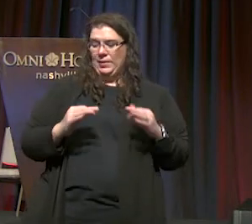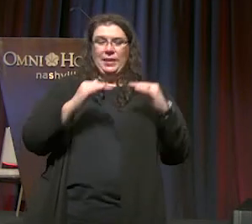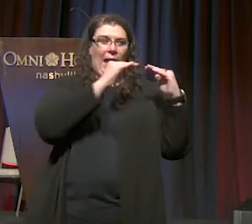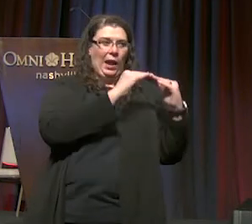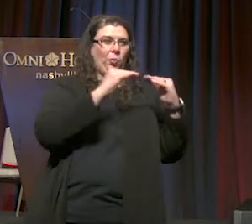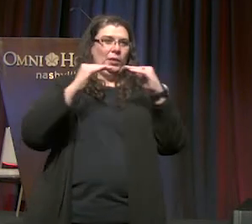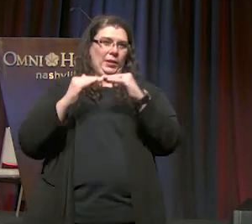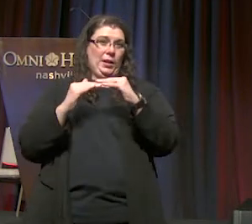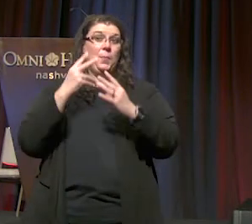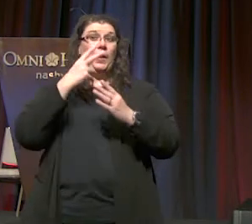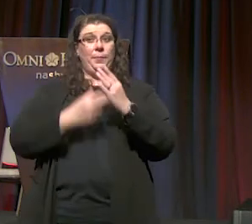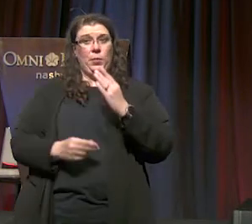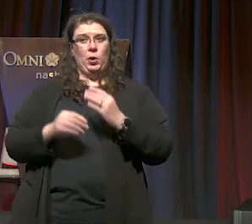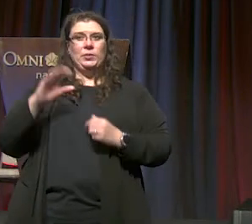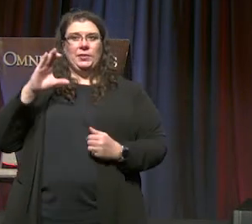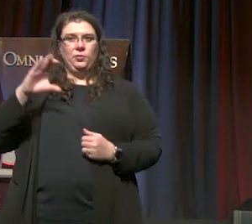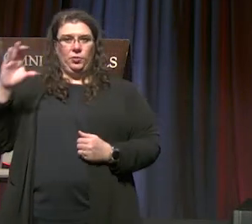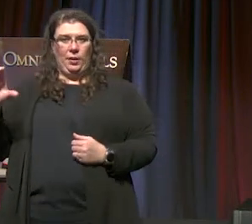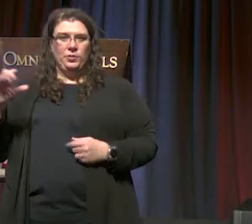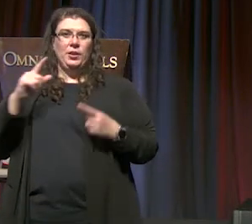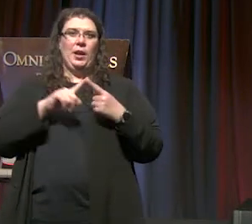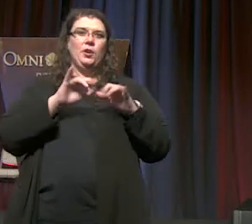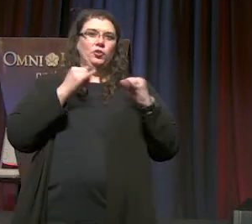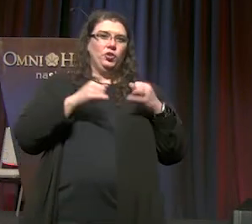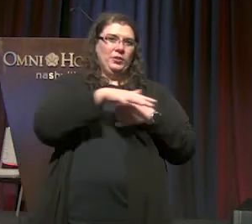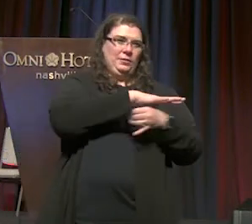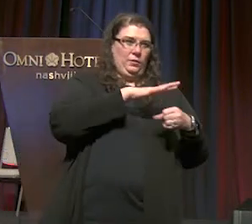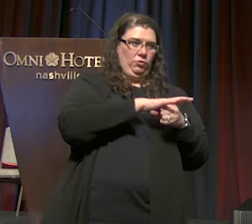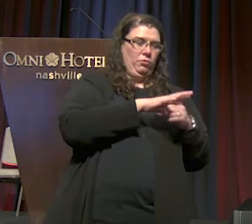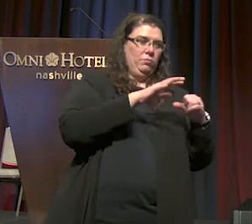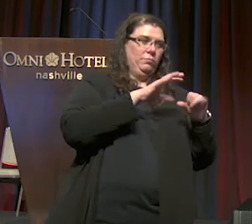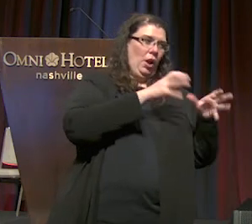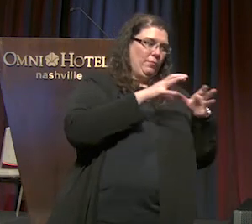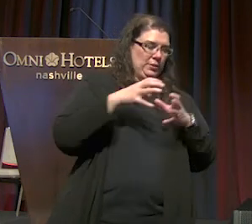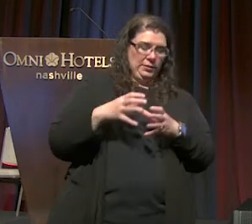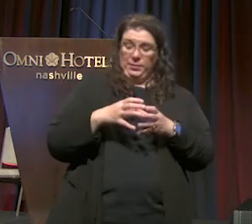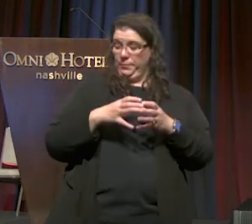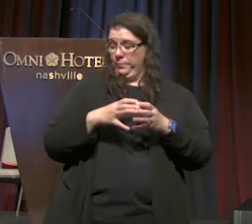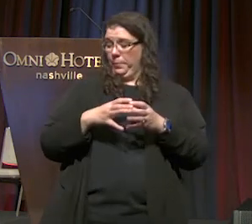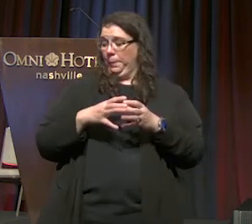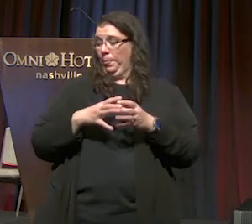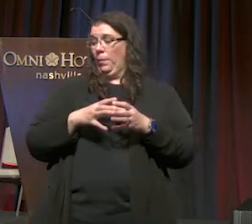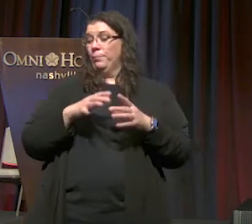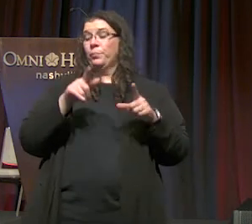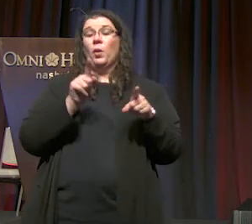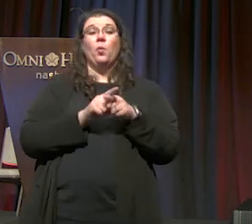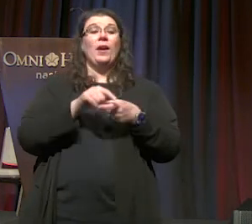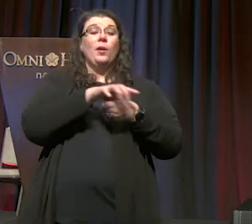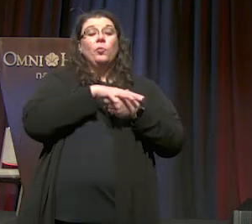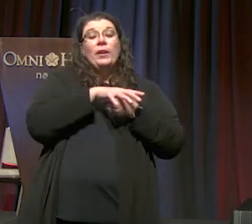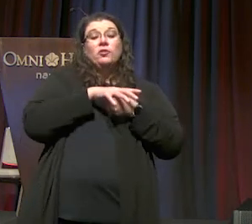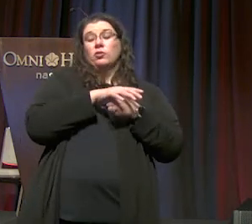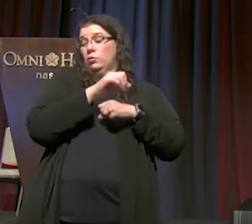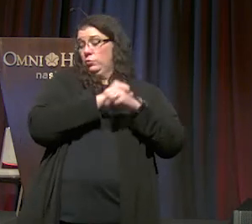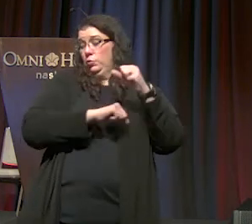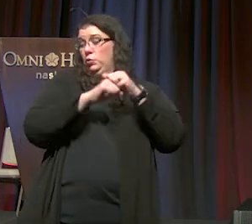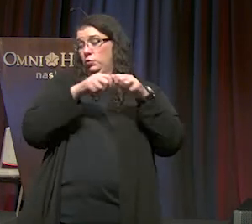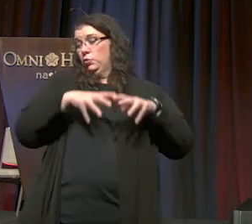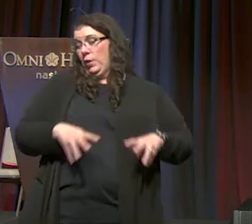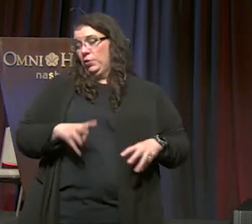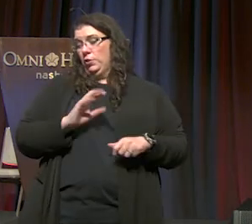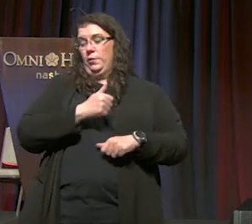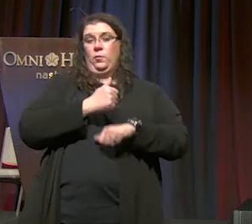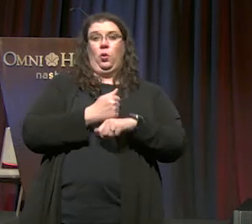both central and jurisdictional conferences or any regional structure formed by the